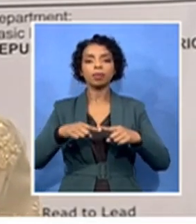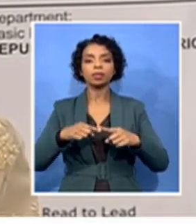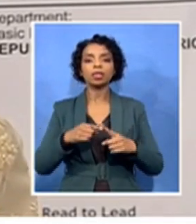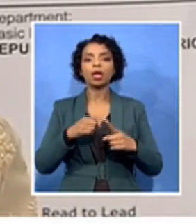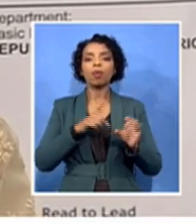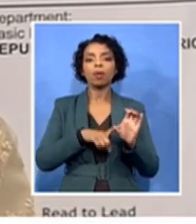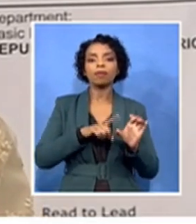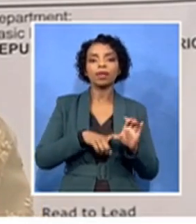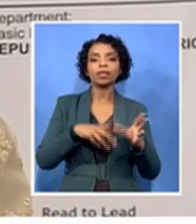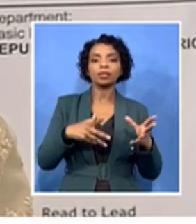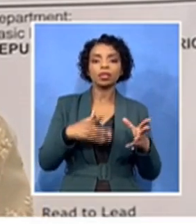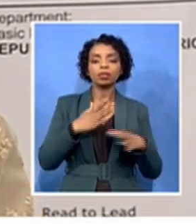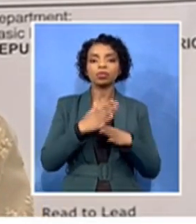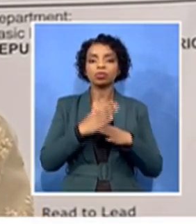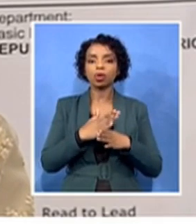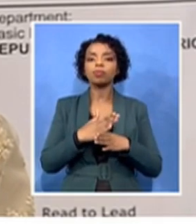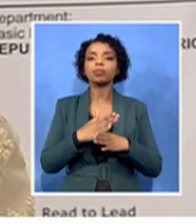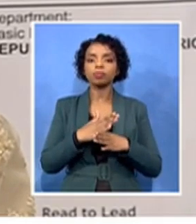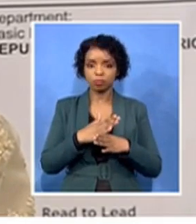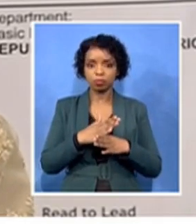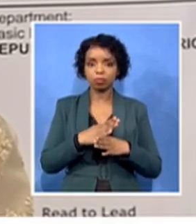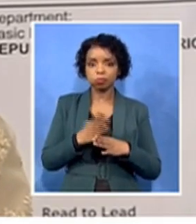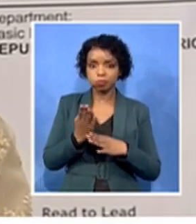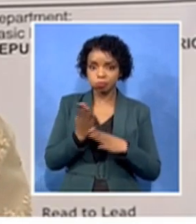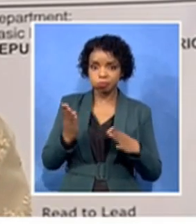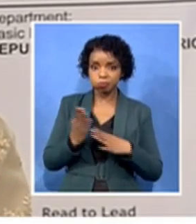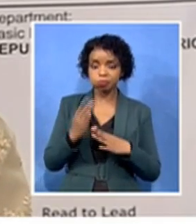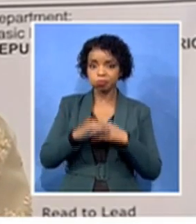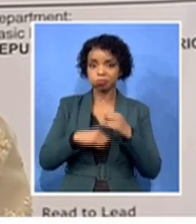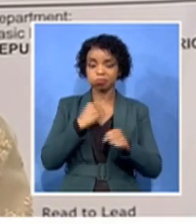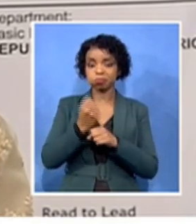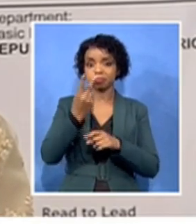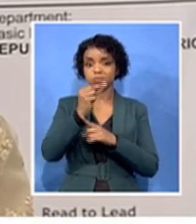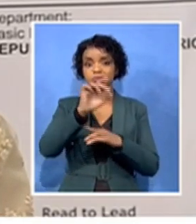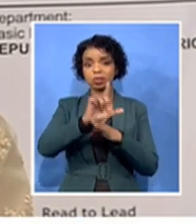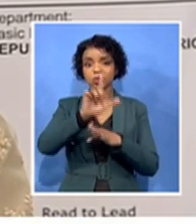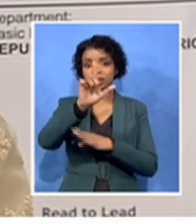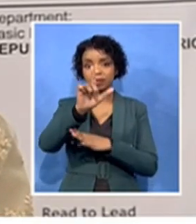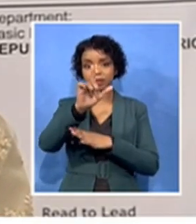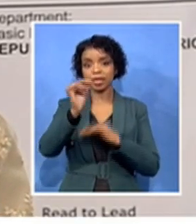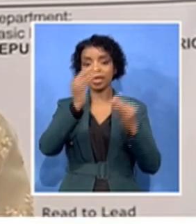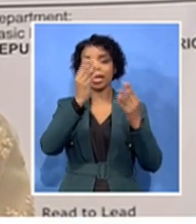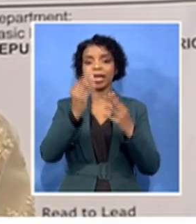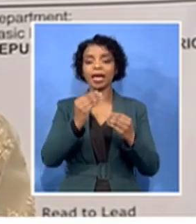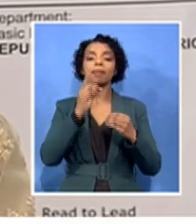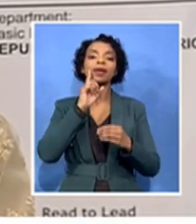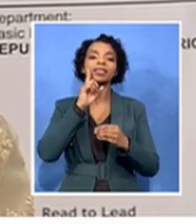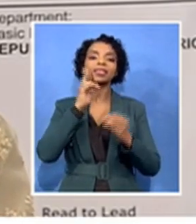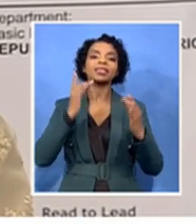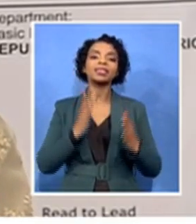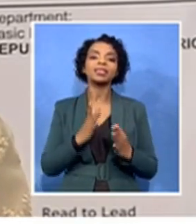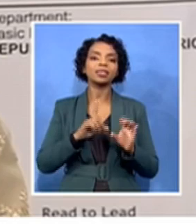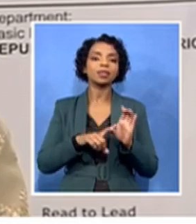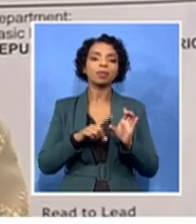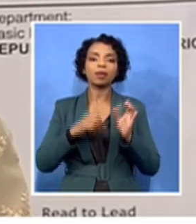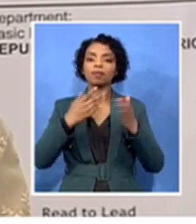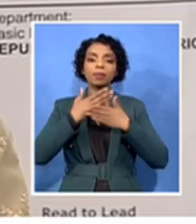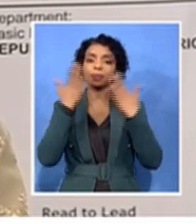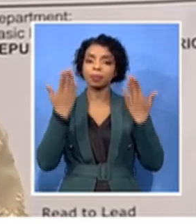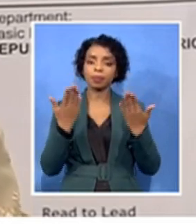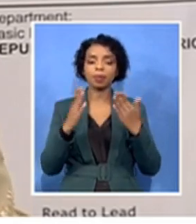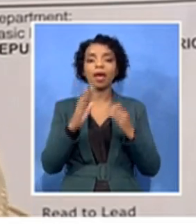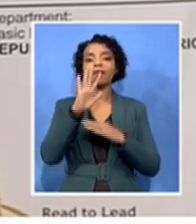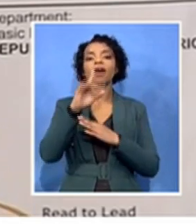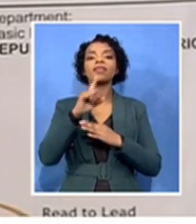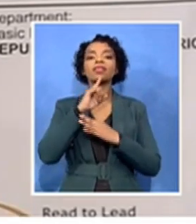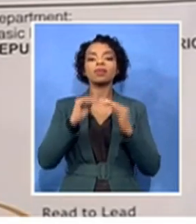by 2017, the number of unqualified teachers was less than 5,000, including the underqualified teacher